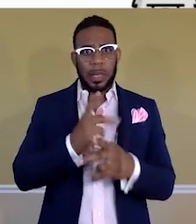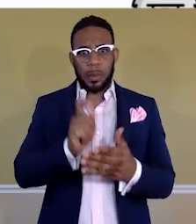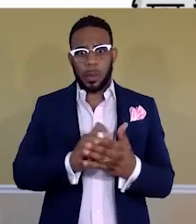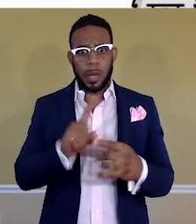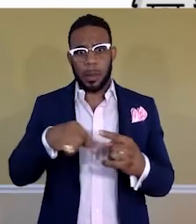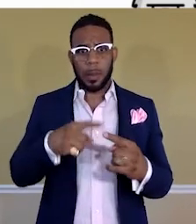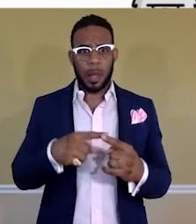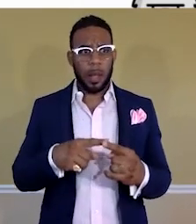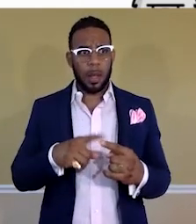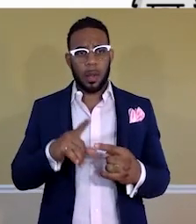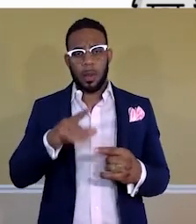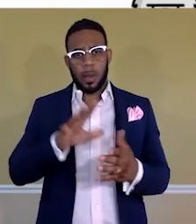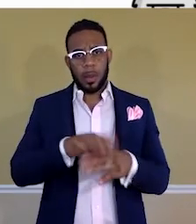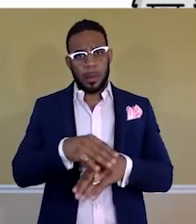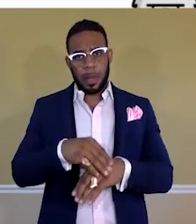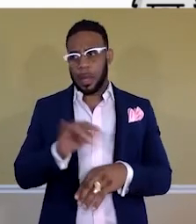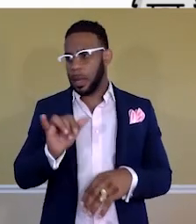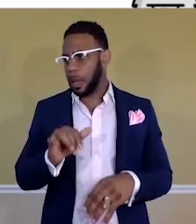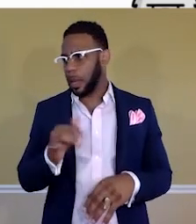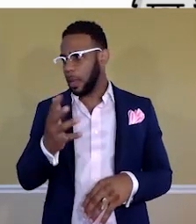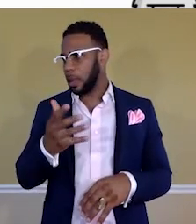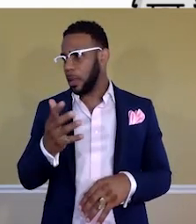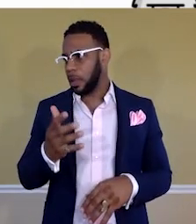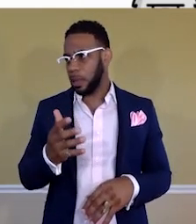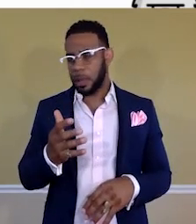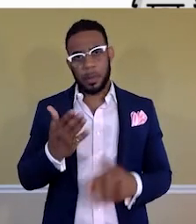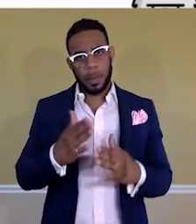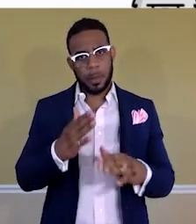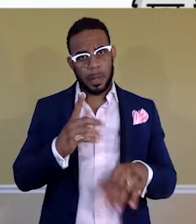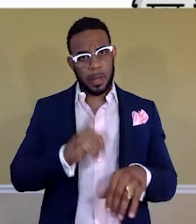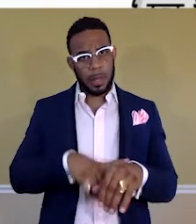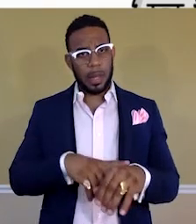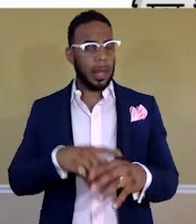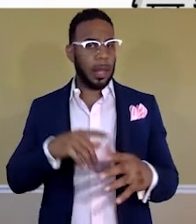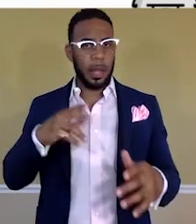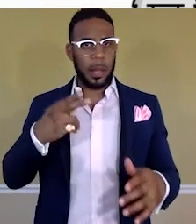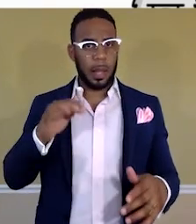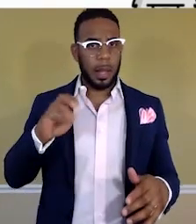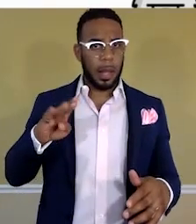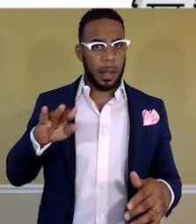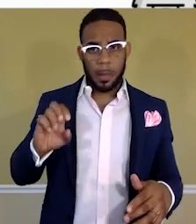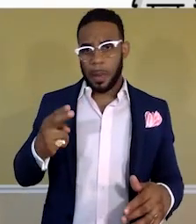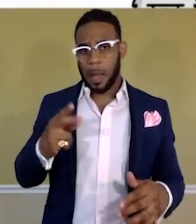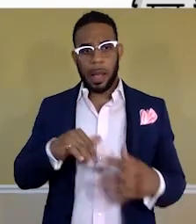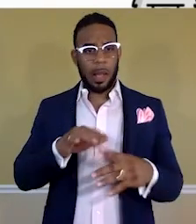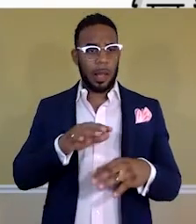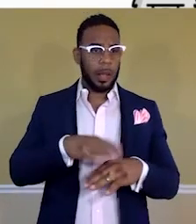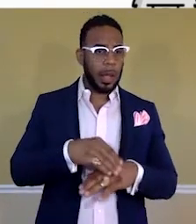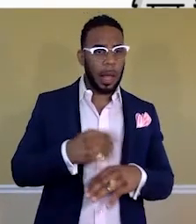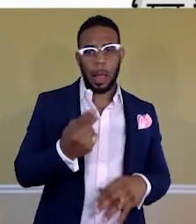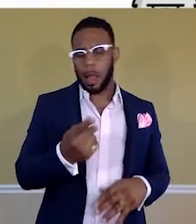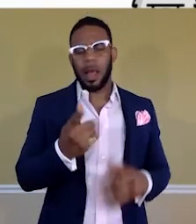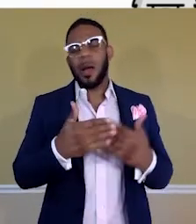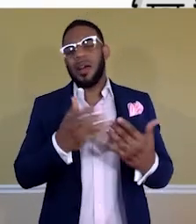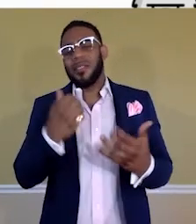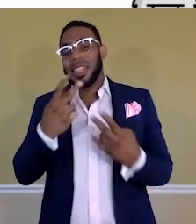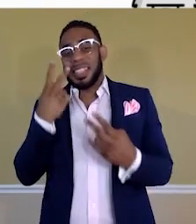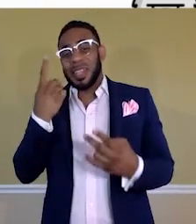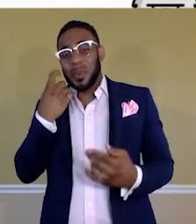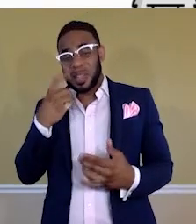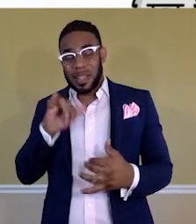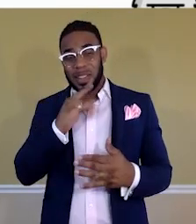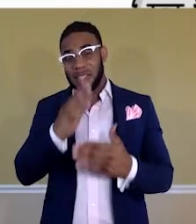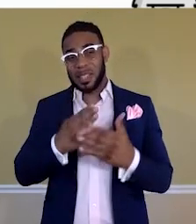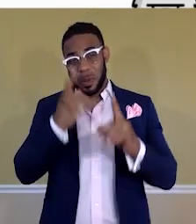journal about your pets, like maybe your Tamagotchi or your cat or your dog. I've even seen recently that